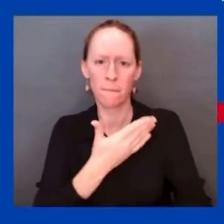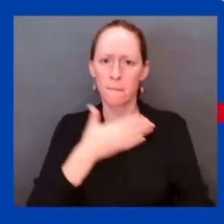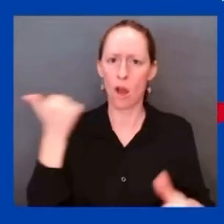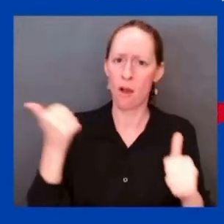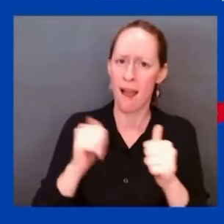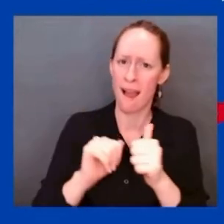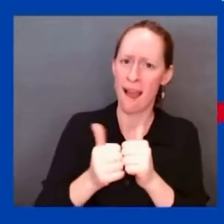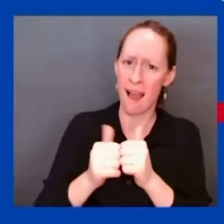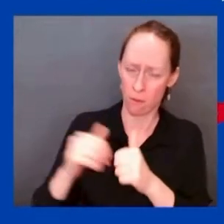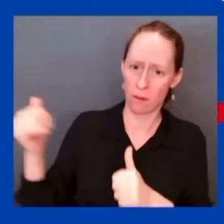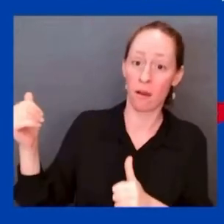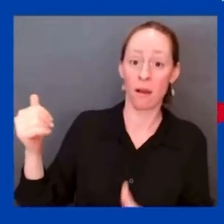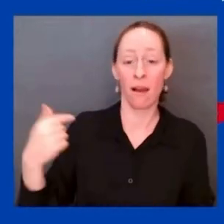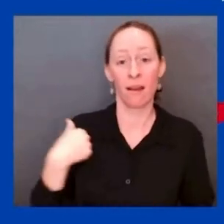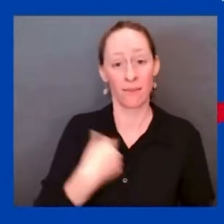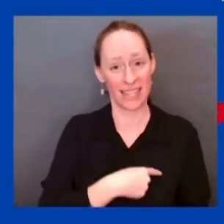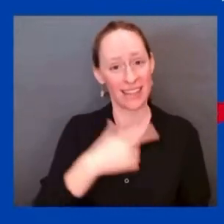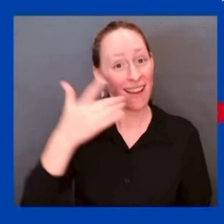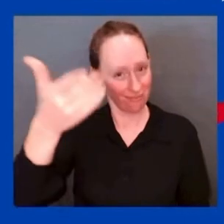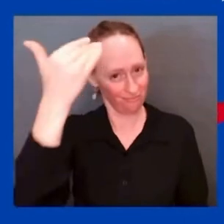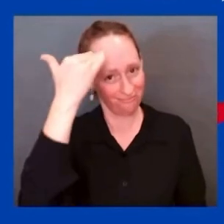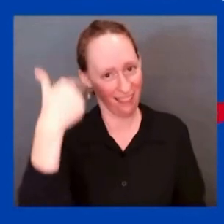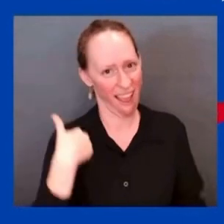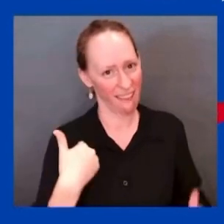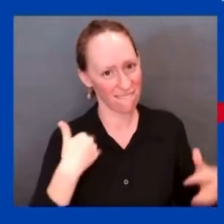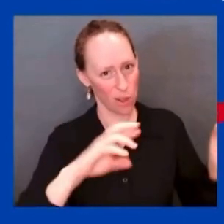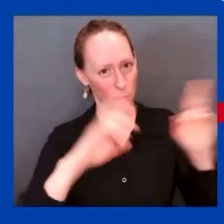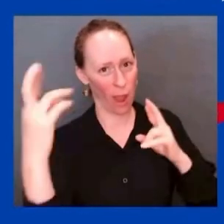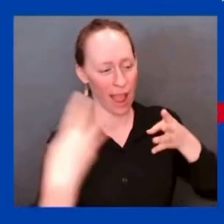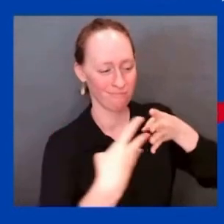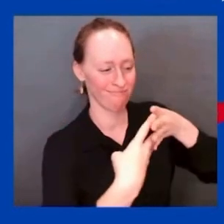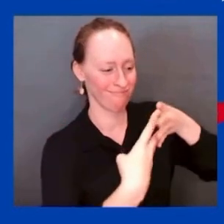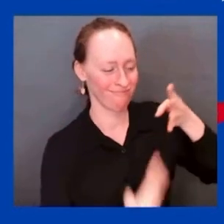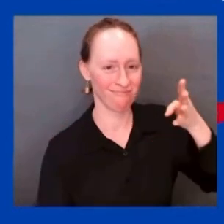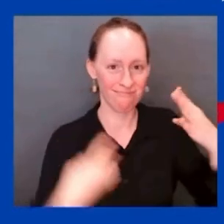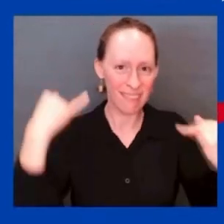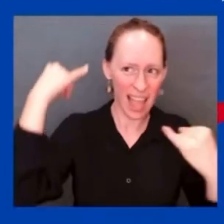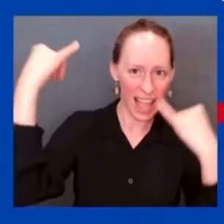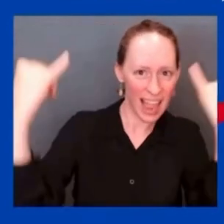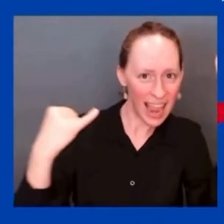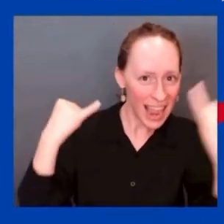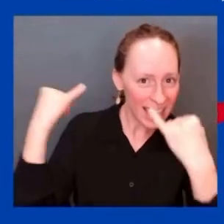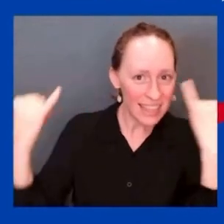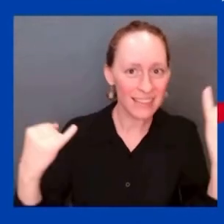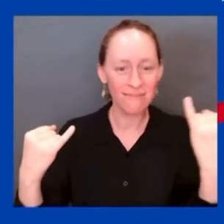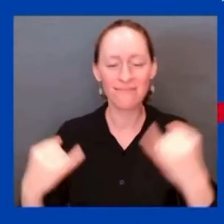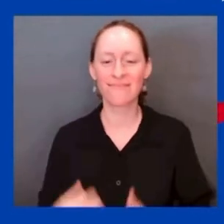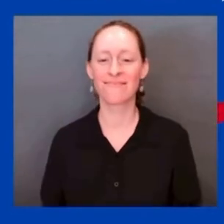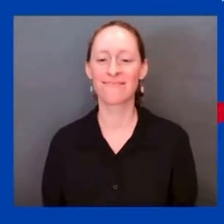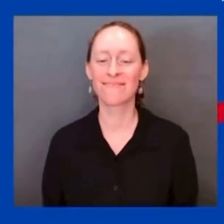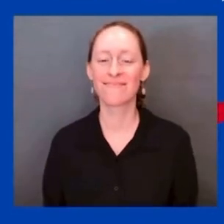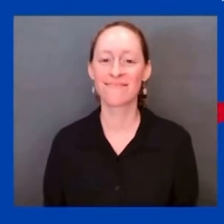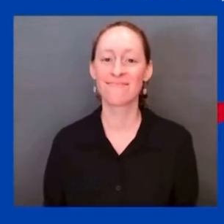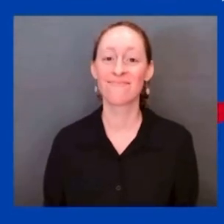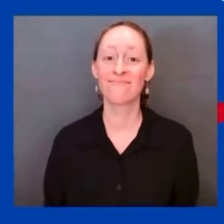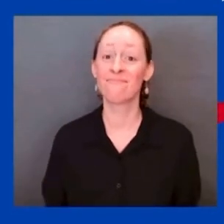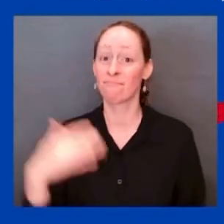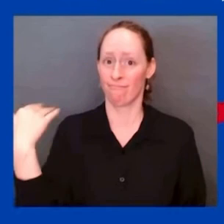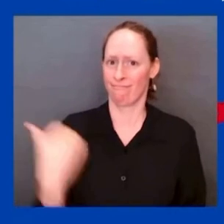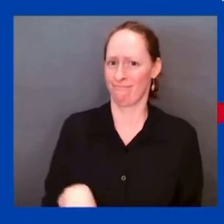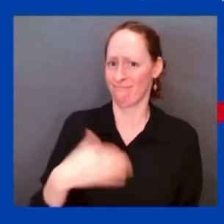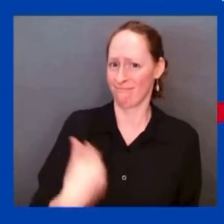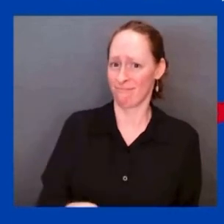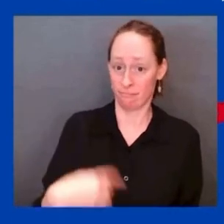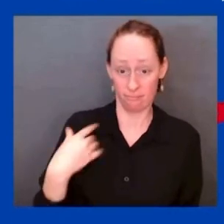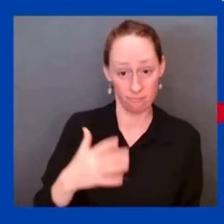Biden-Harris administration took time out to listen to my personal story. When has that ever happened before? In the